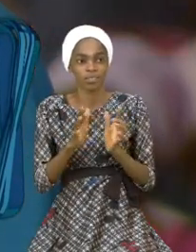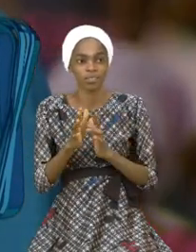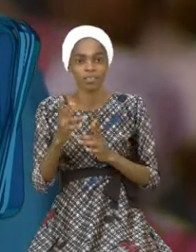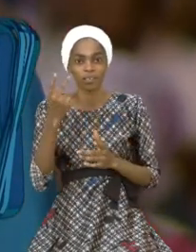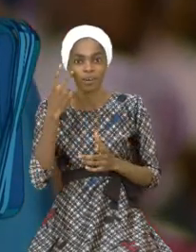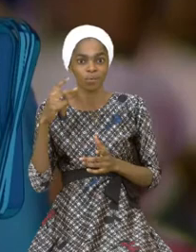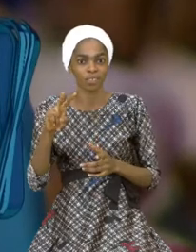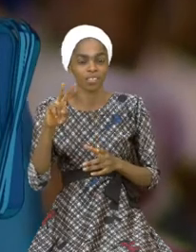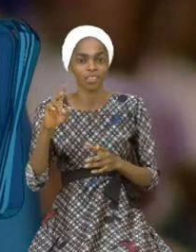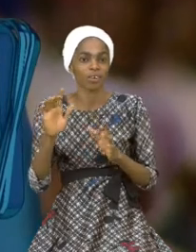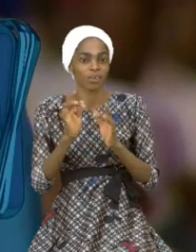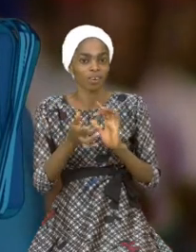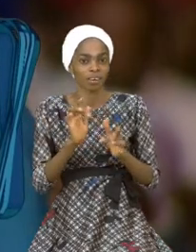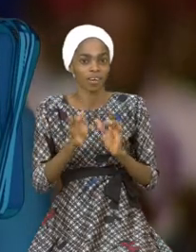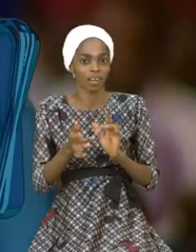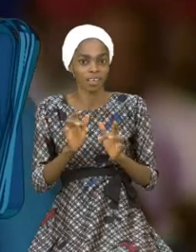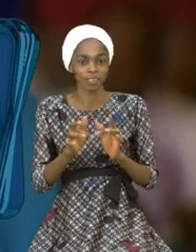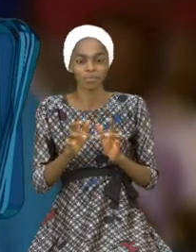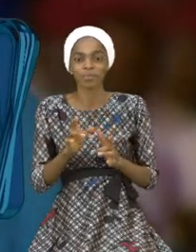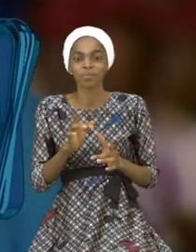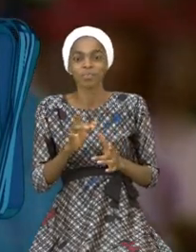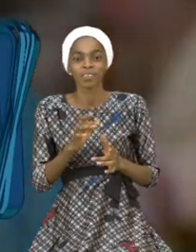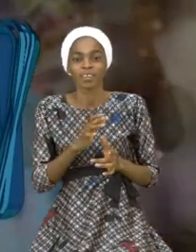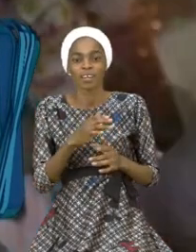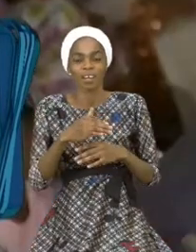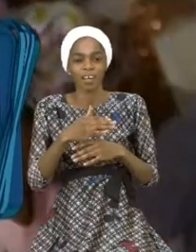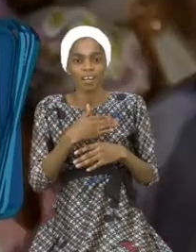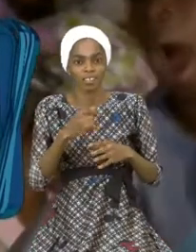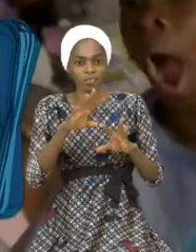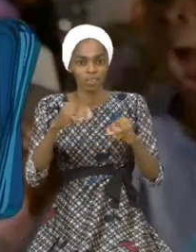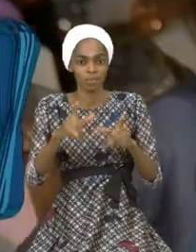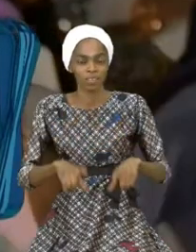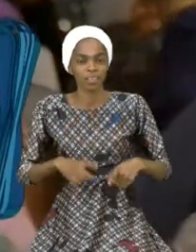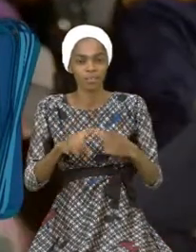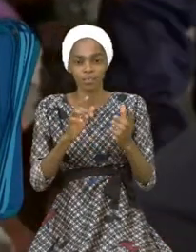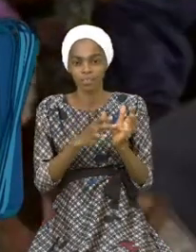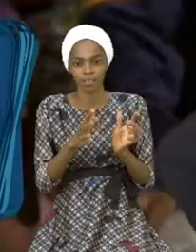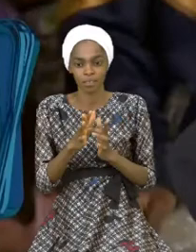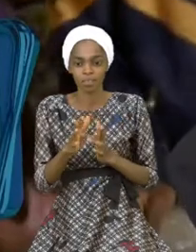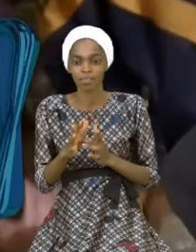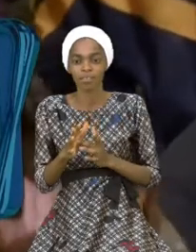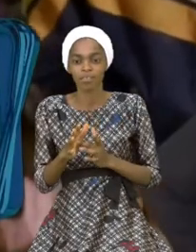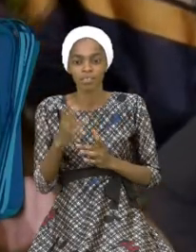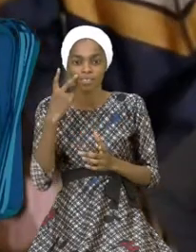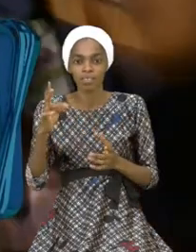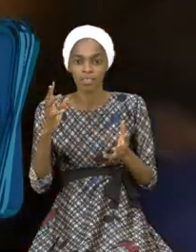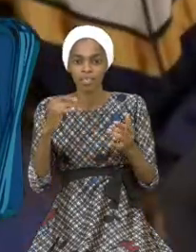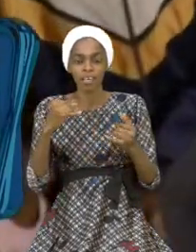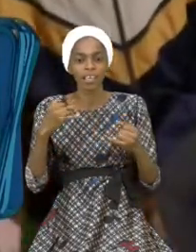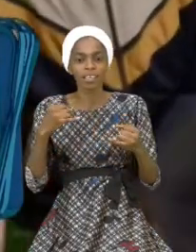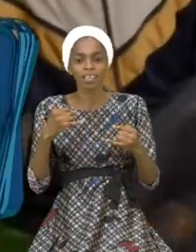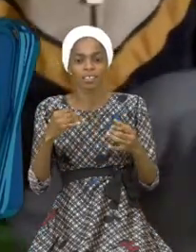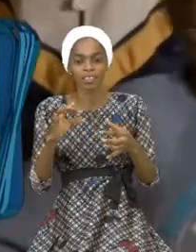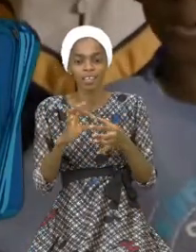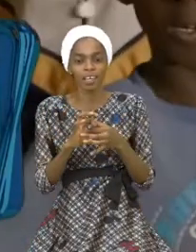tonight, visit the link showing on the screen. Click it, fill